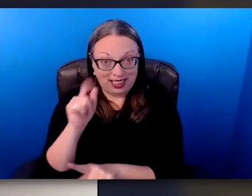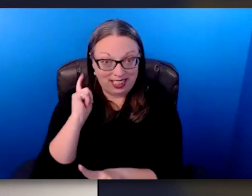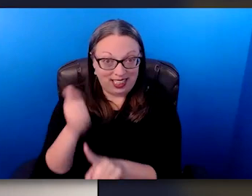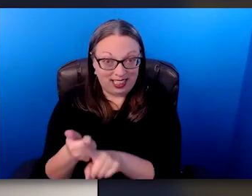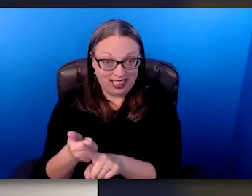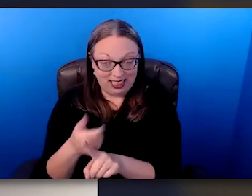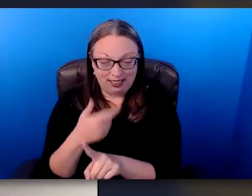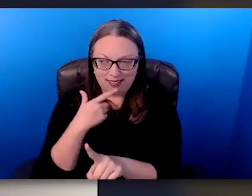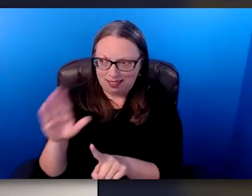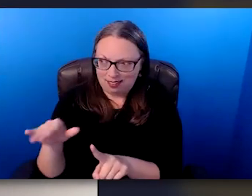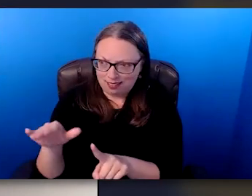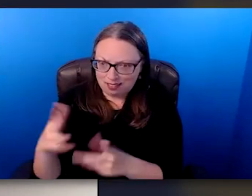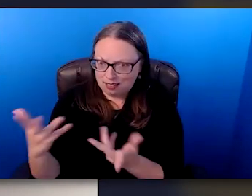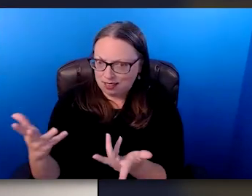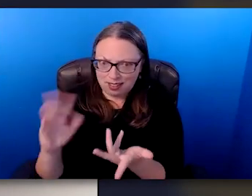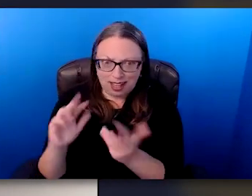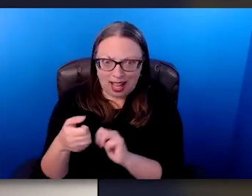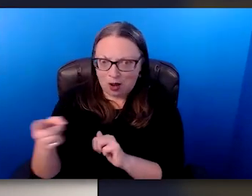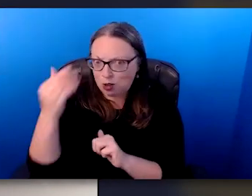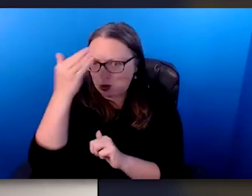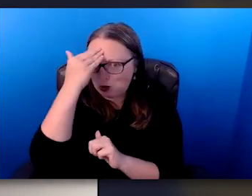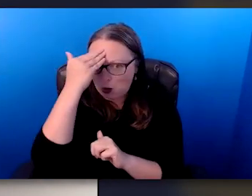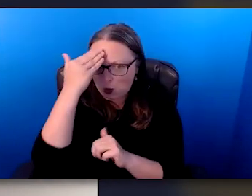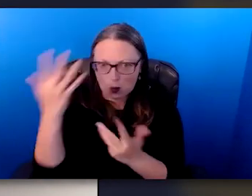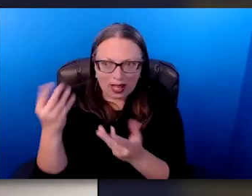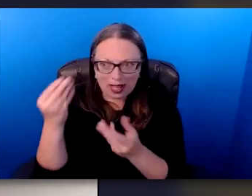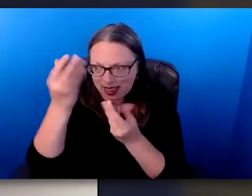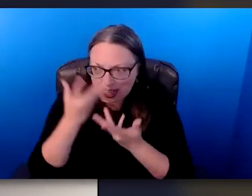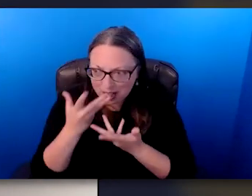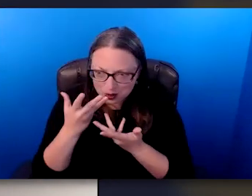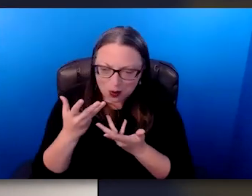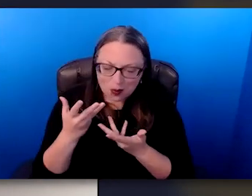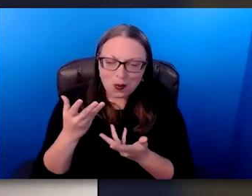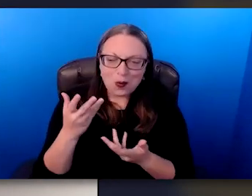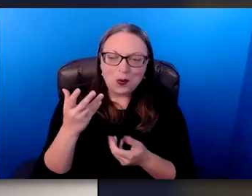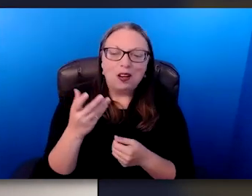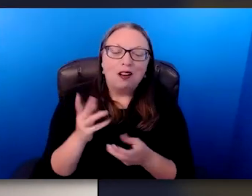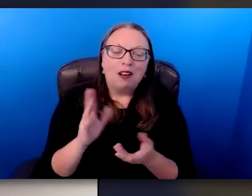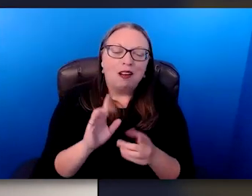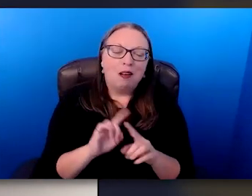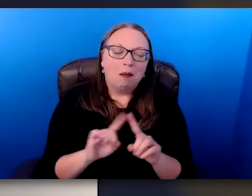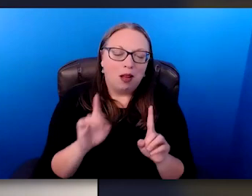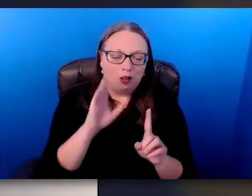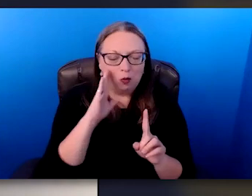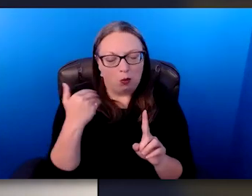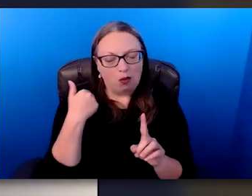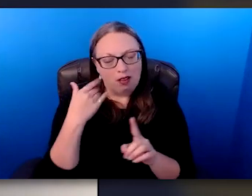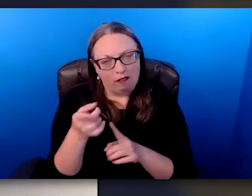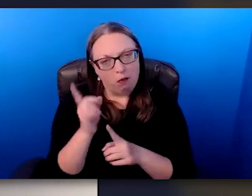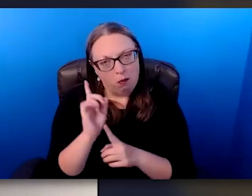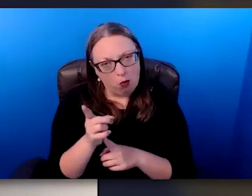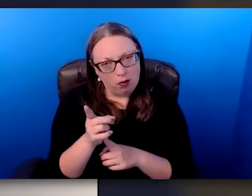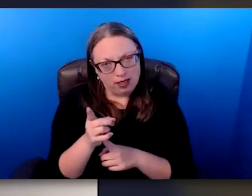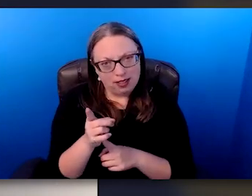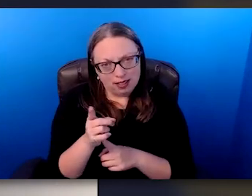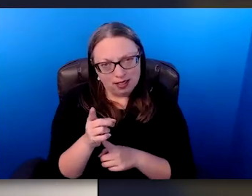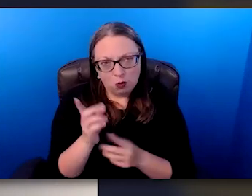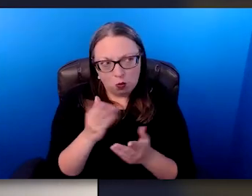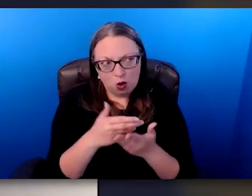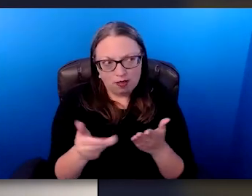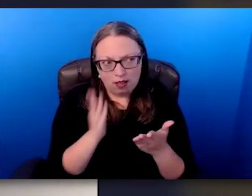you know, give us the canary in the coal mine. But there are going to be, I think, moments here where things are going to